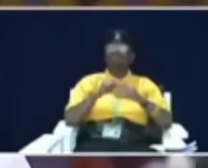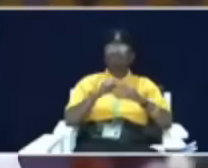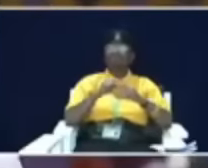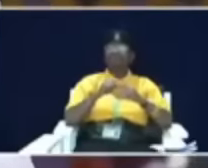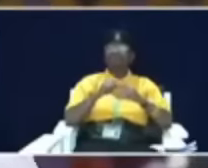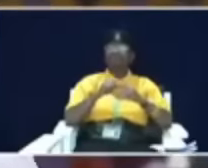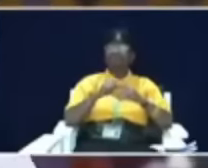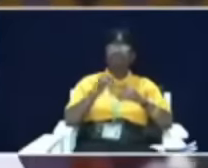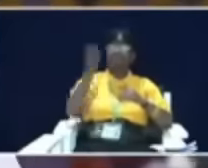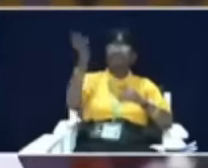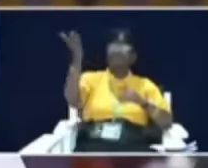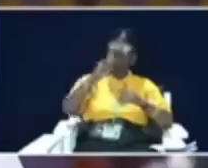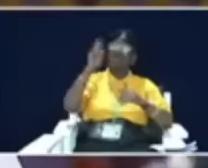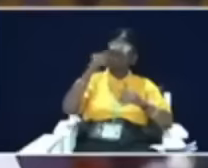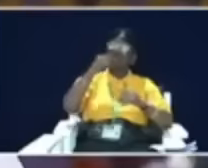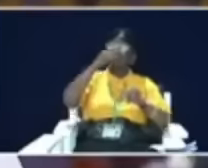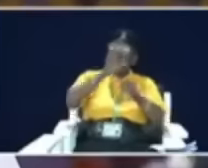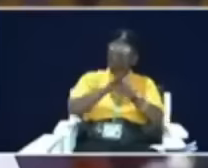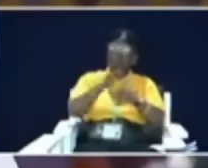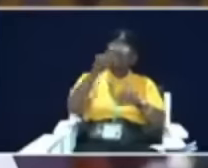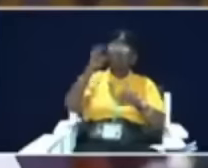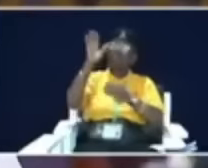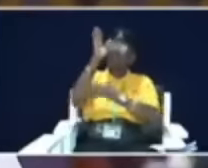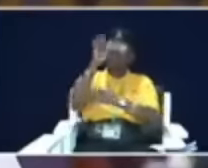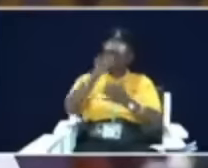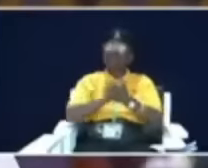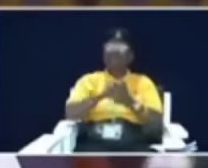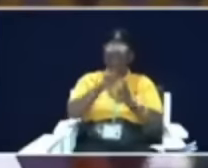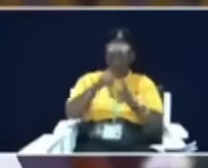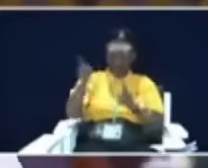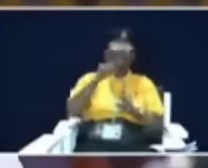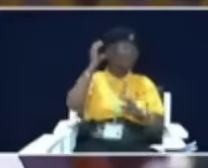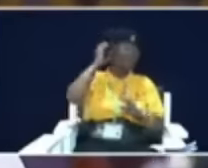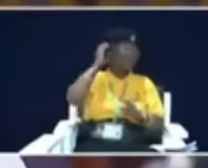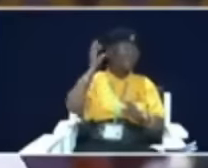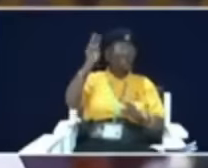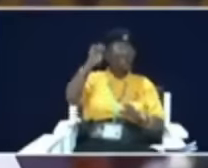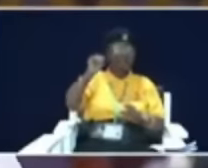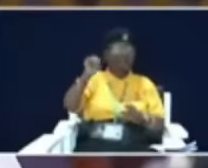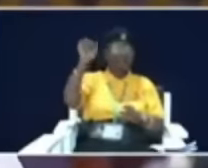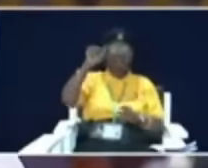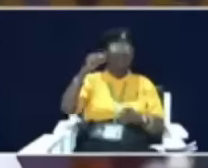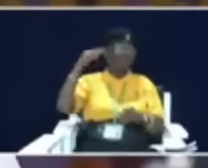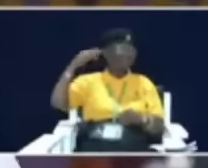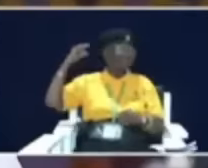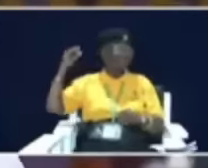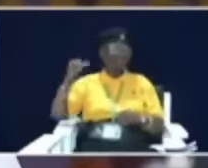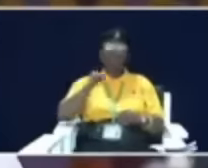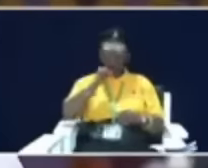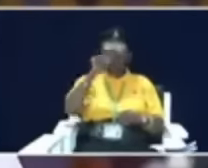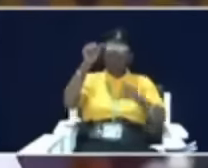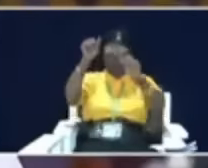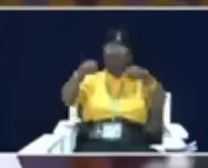There are promises of God that when you hear them, they sound impossible. But if it is